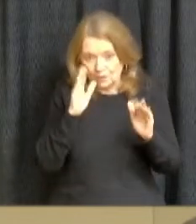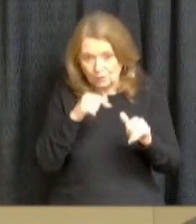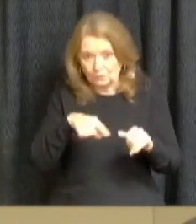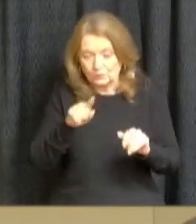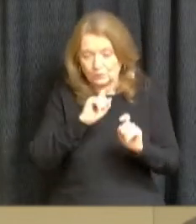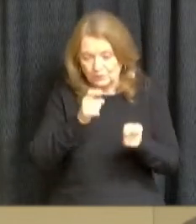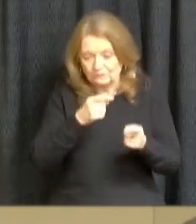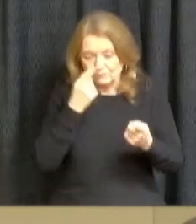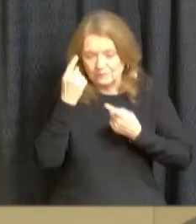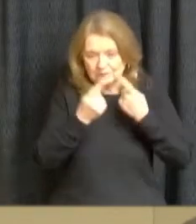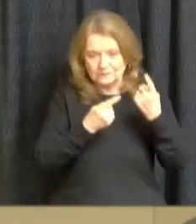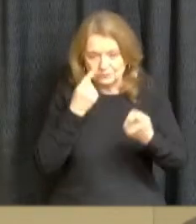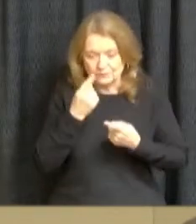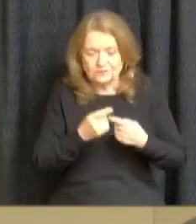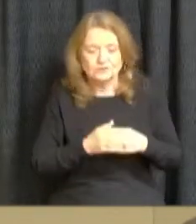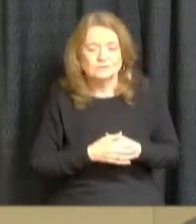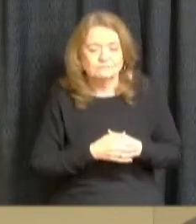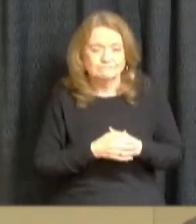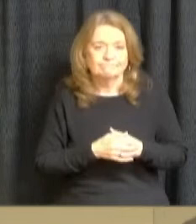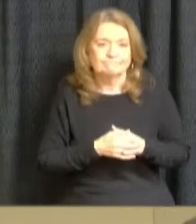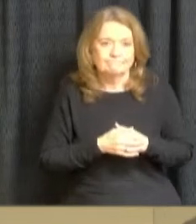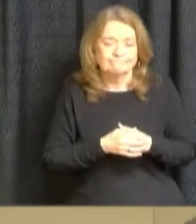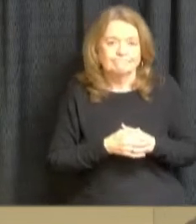you give him consideration